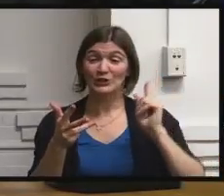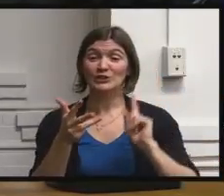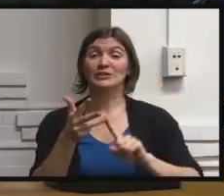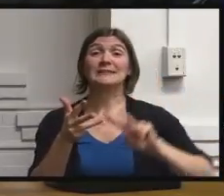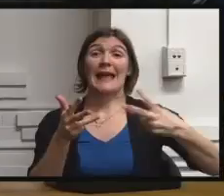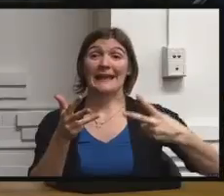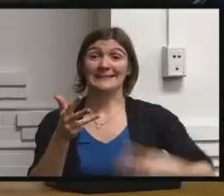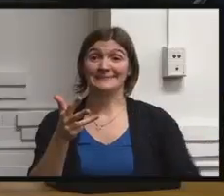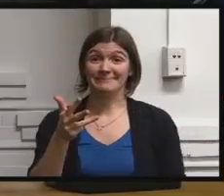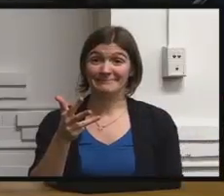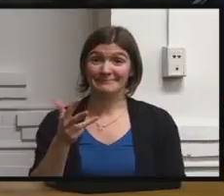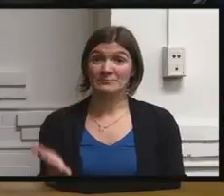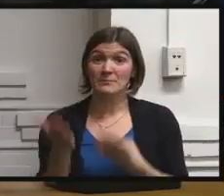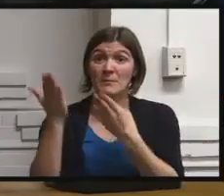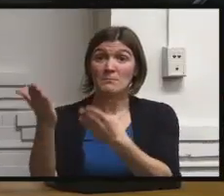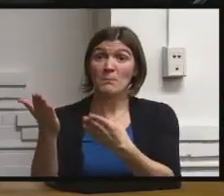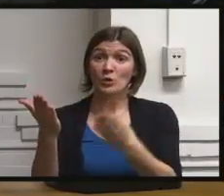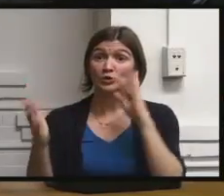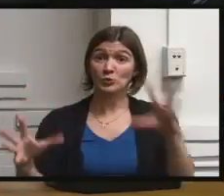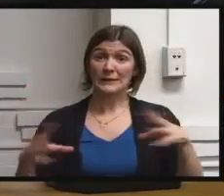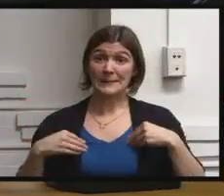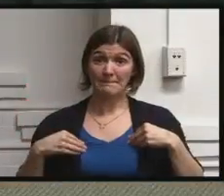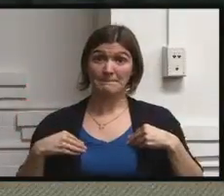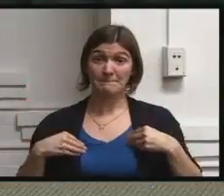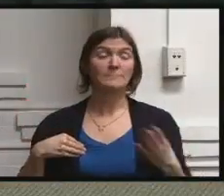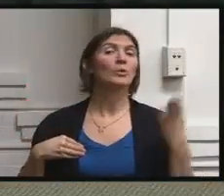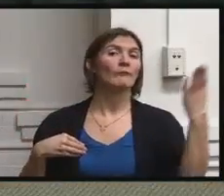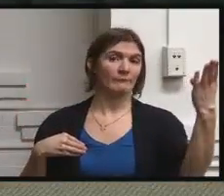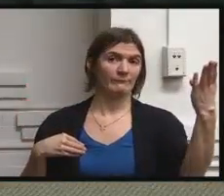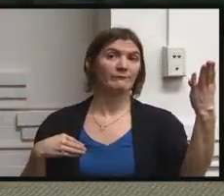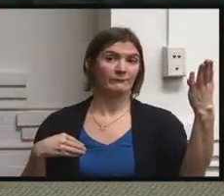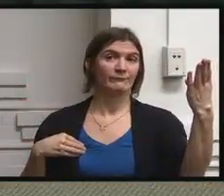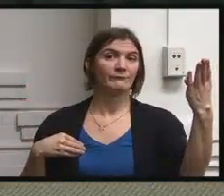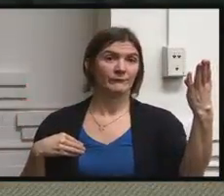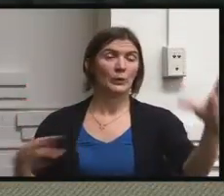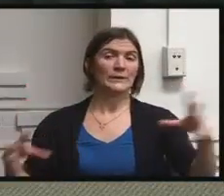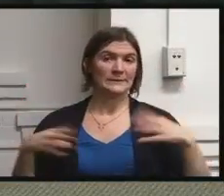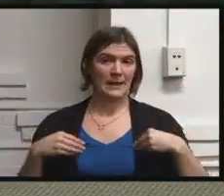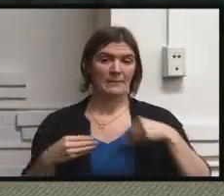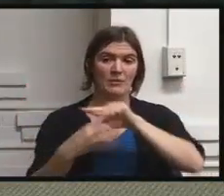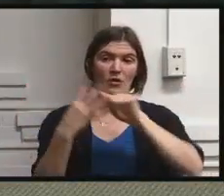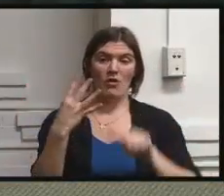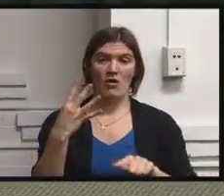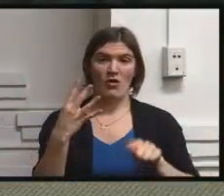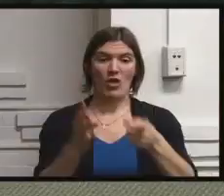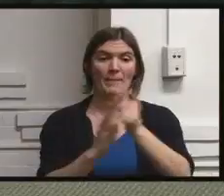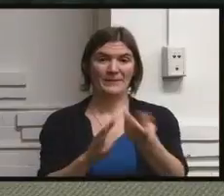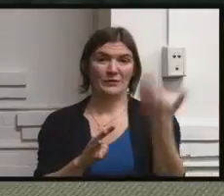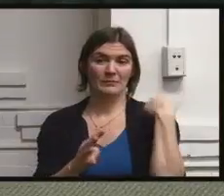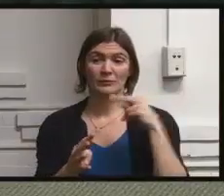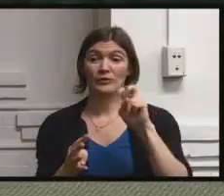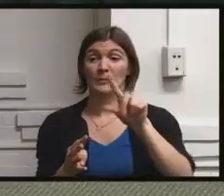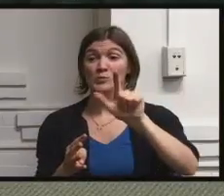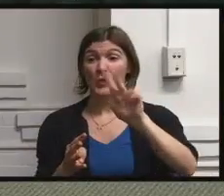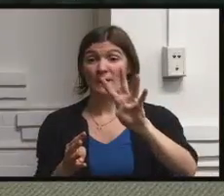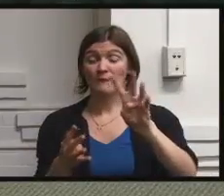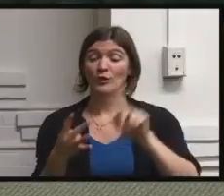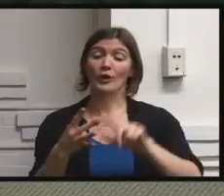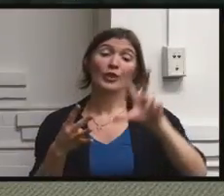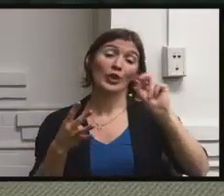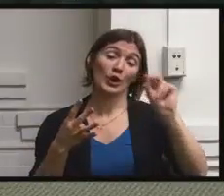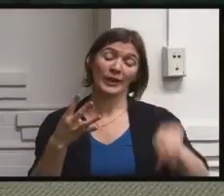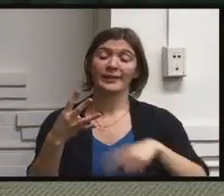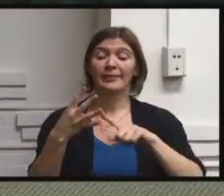December 2. Is there a motion to approve those minutes? So moved. We have a motion to approve the minutes from November 24, November